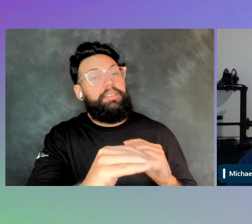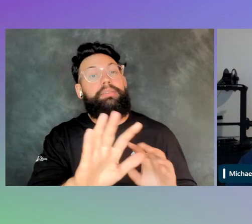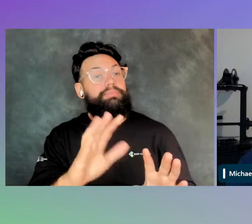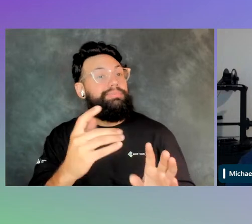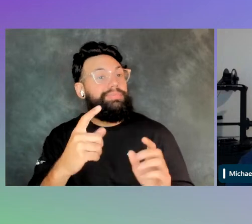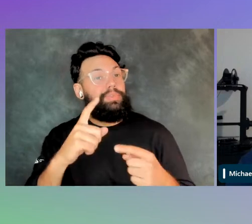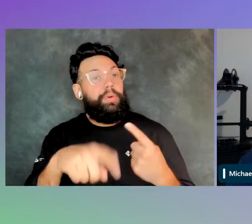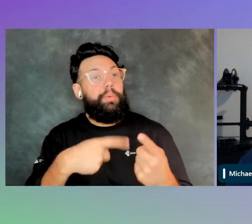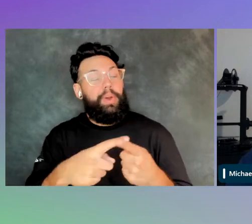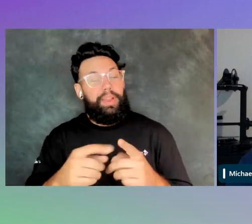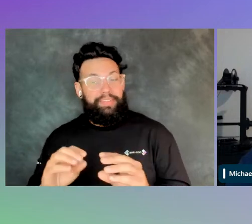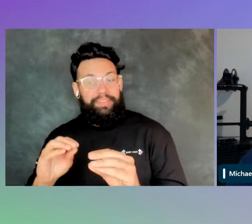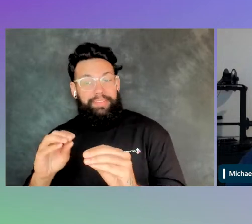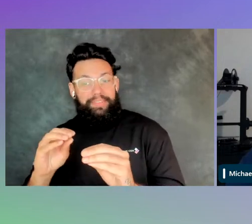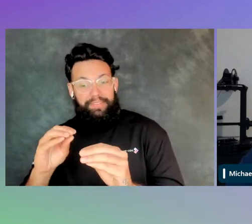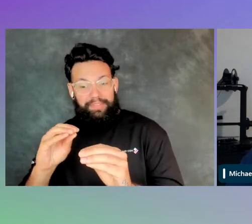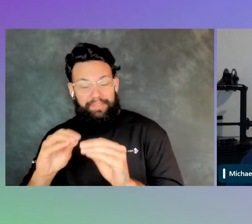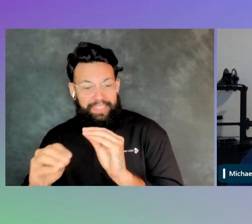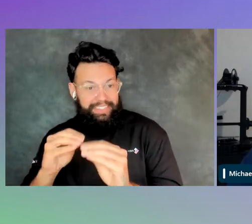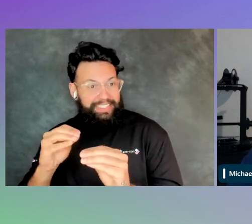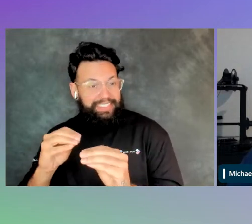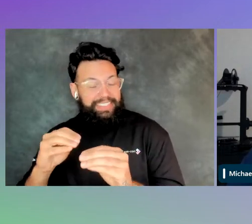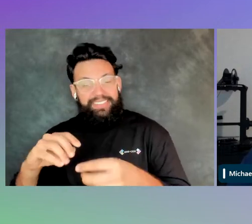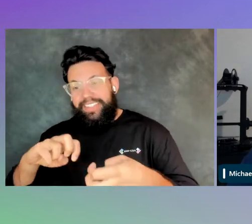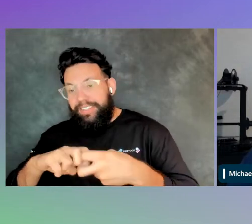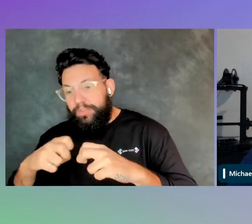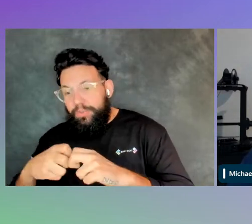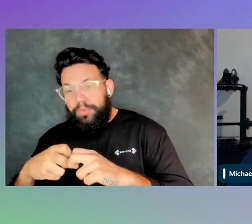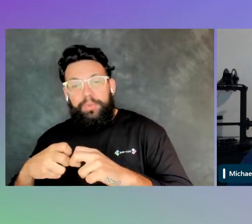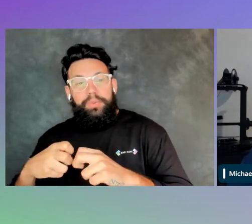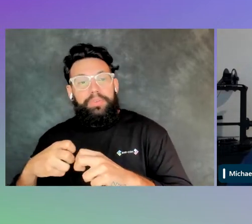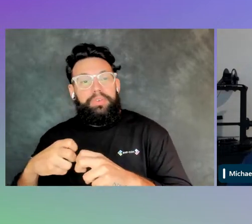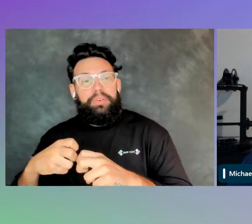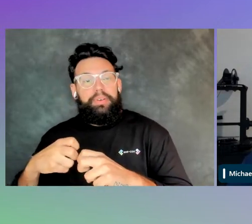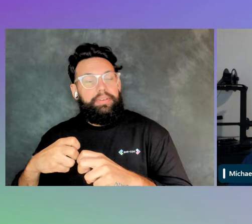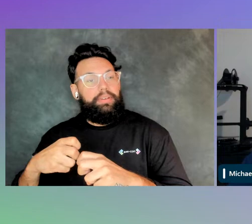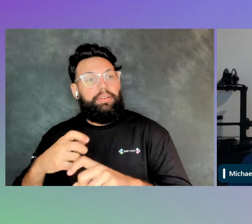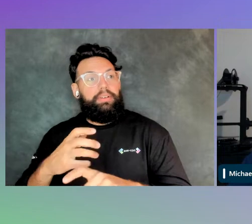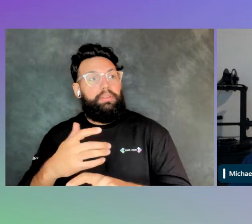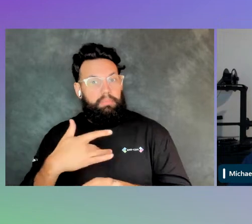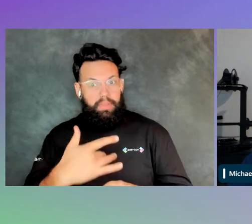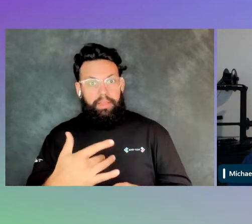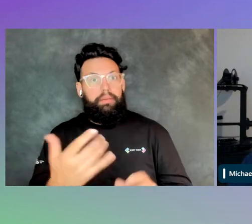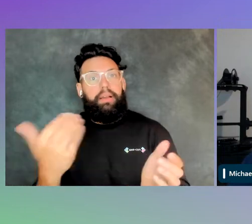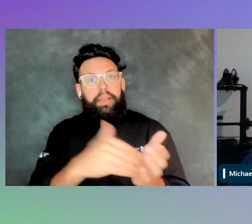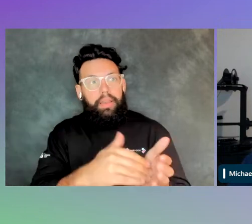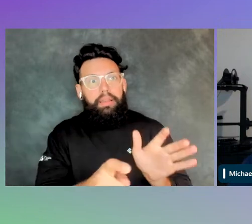break because your tolerance changes or issues keep being reintroduced?